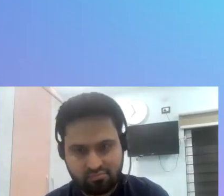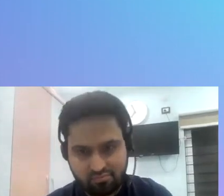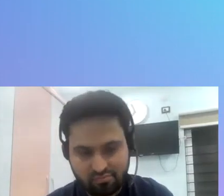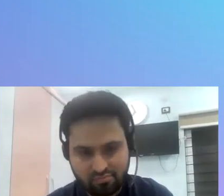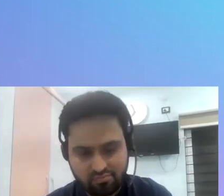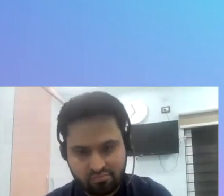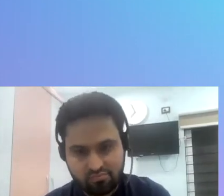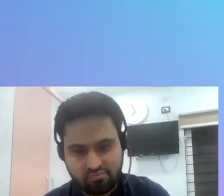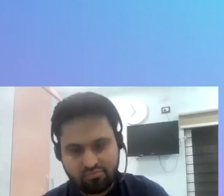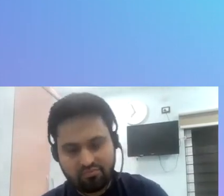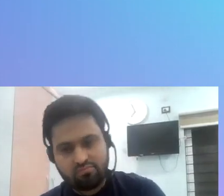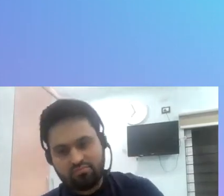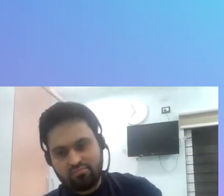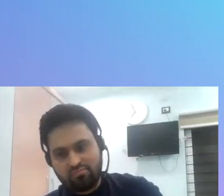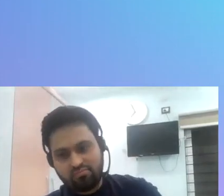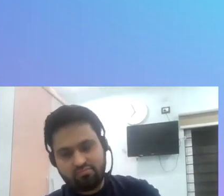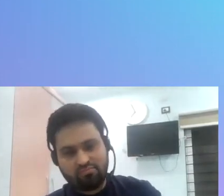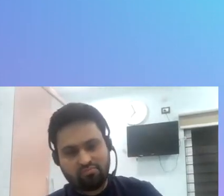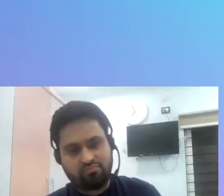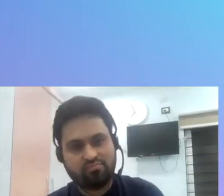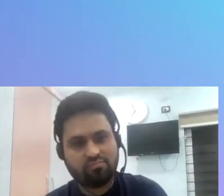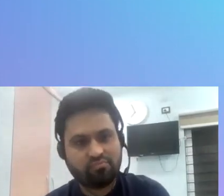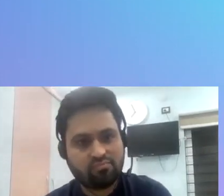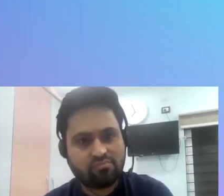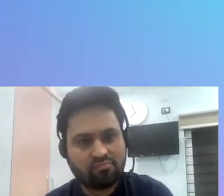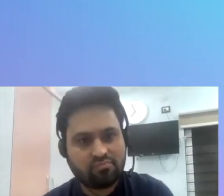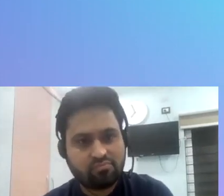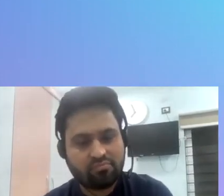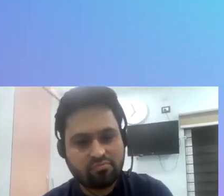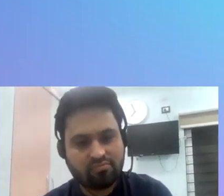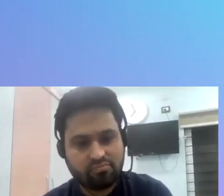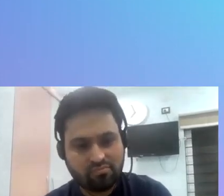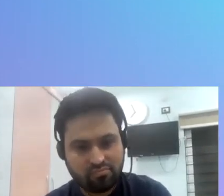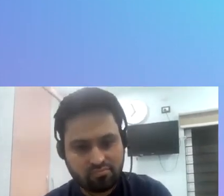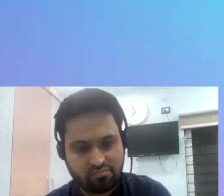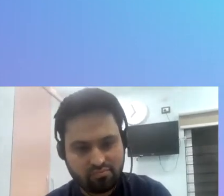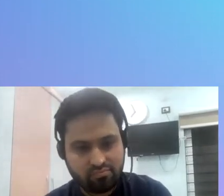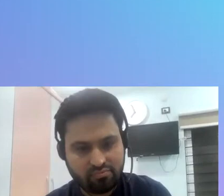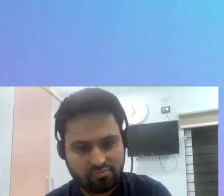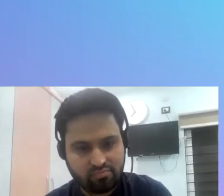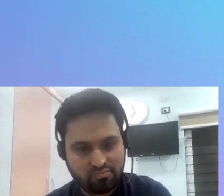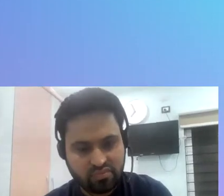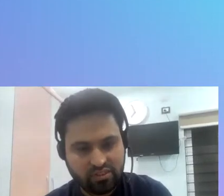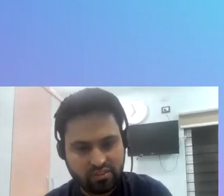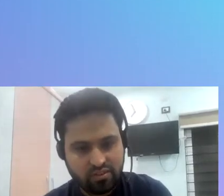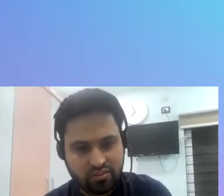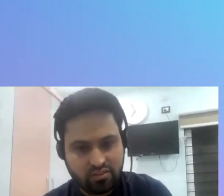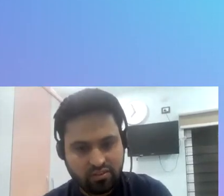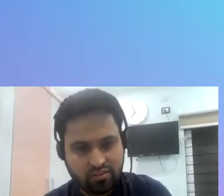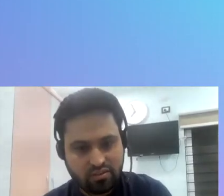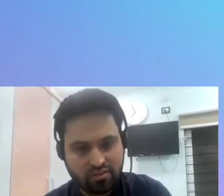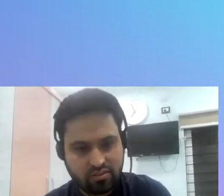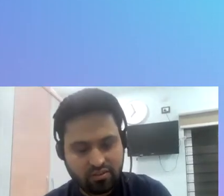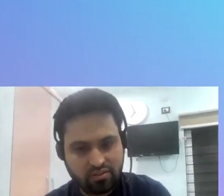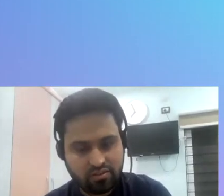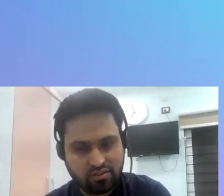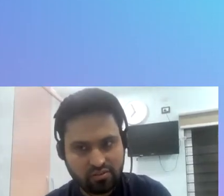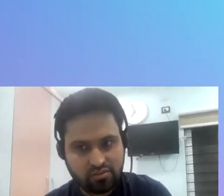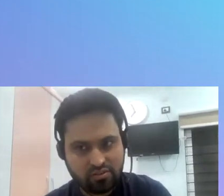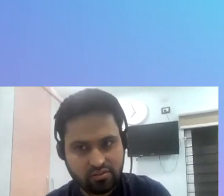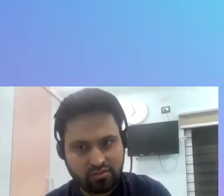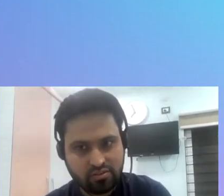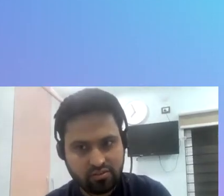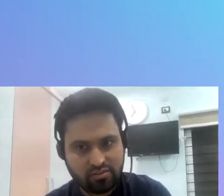for that. And then the final product I covered was Auditor, which does not currently have a free like online self-serving trial. I